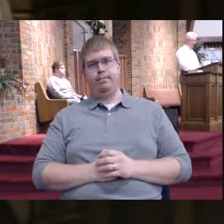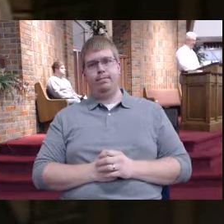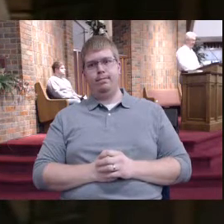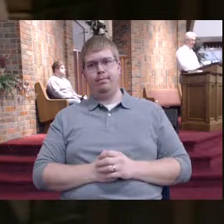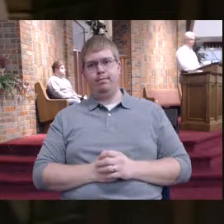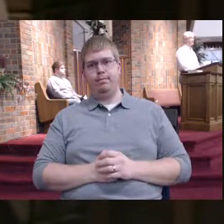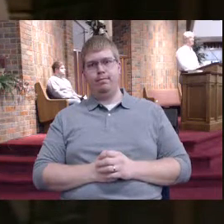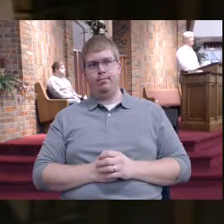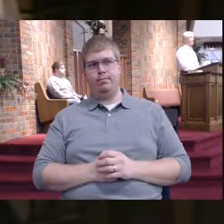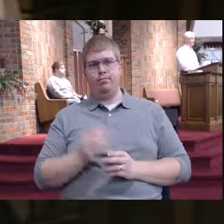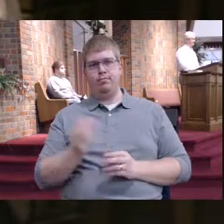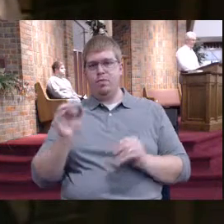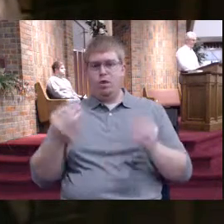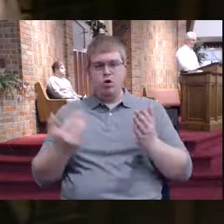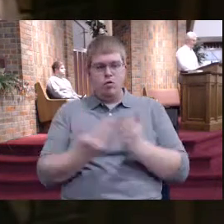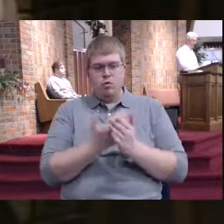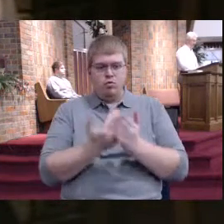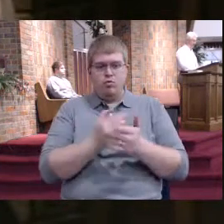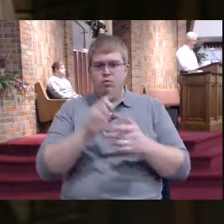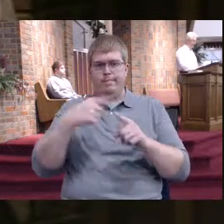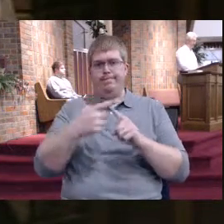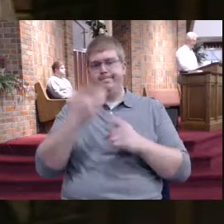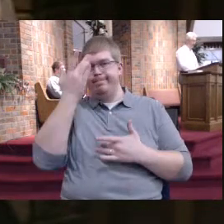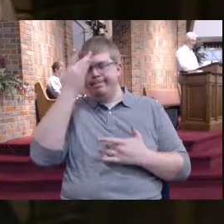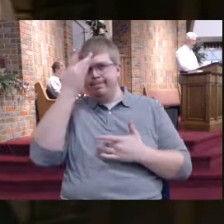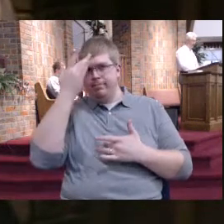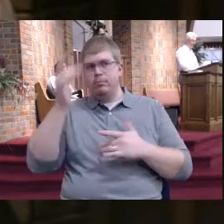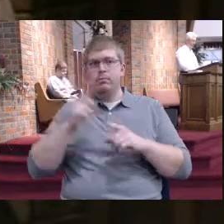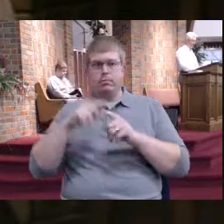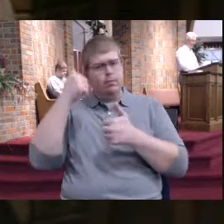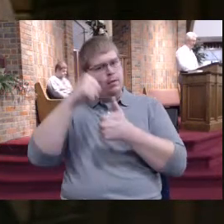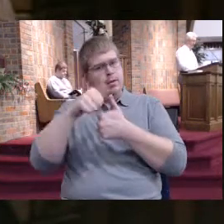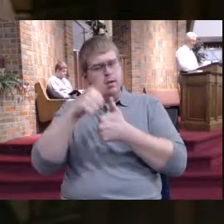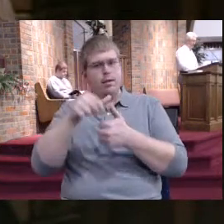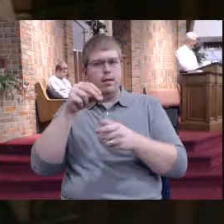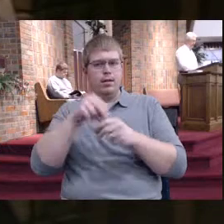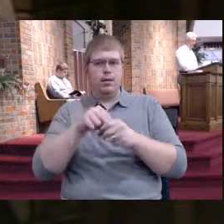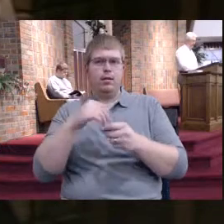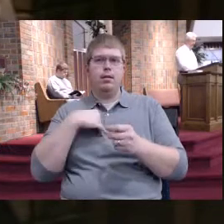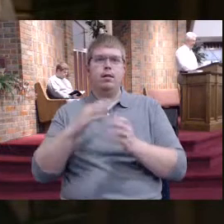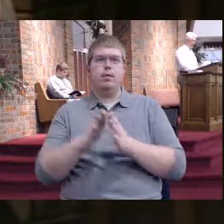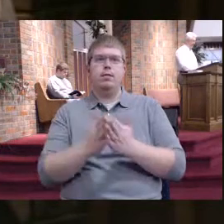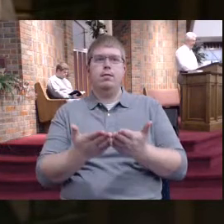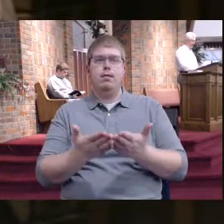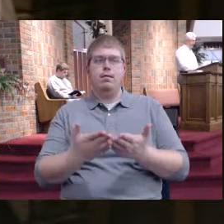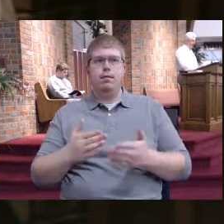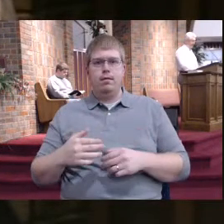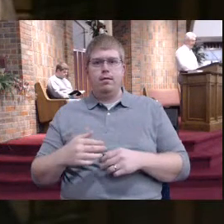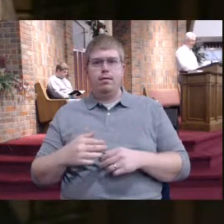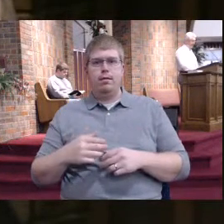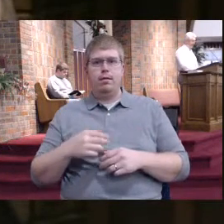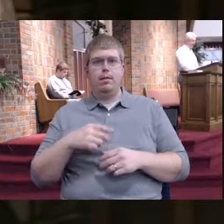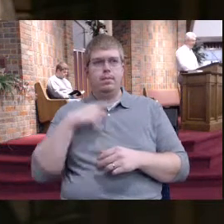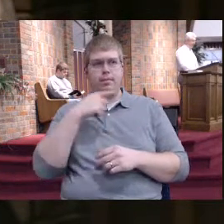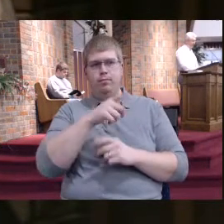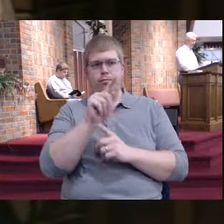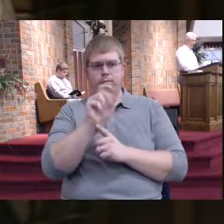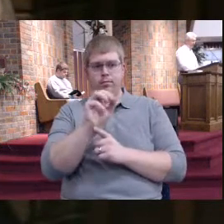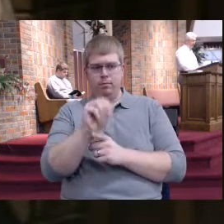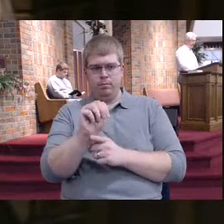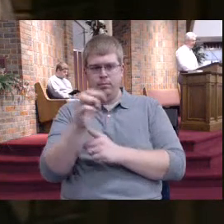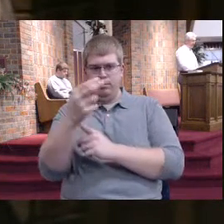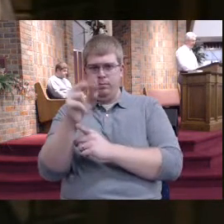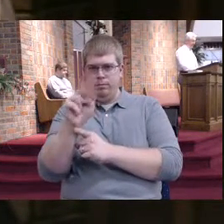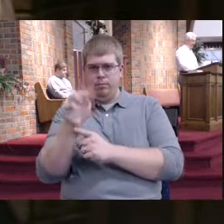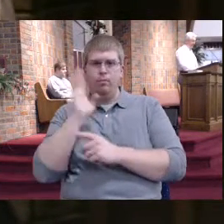No updates on the sick, but continue to remember those that are mentioned in our bulletin. Tom Horn, who will be traveling to Birmingham tomorrow,